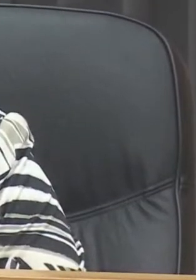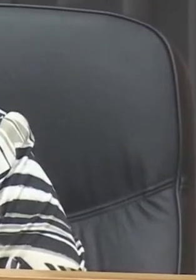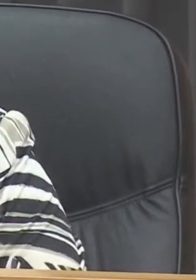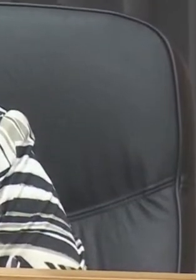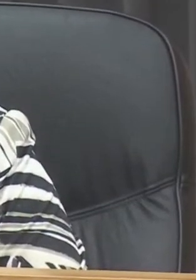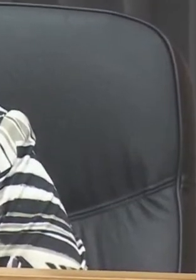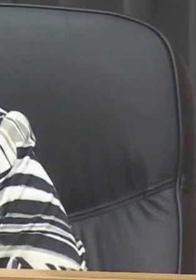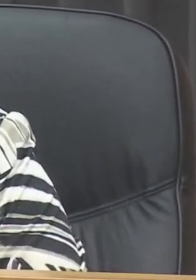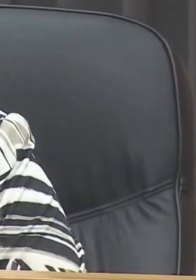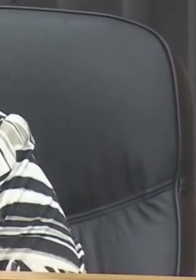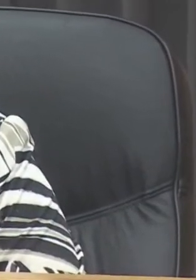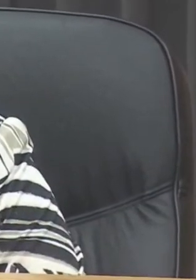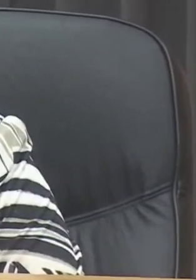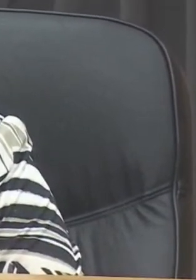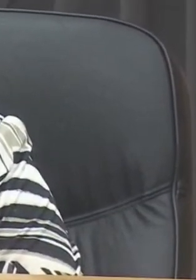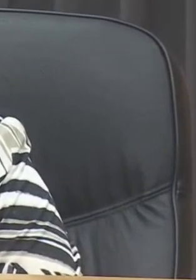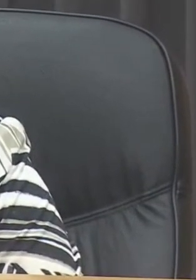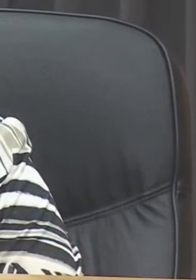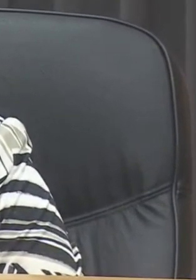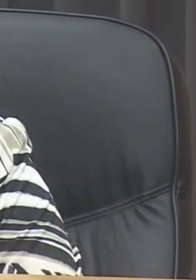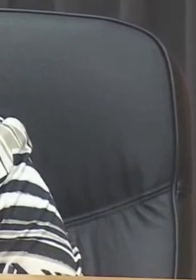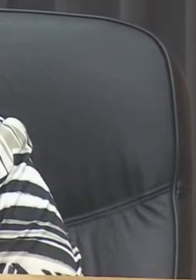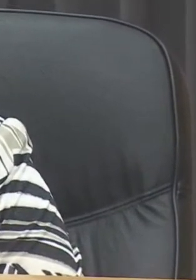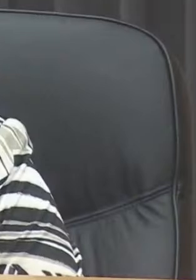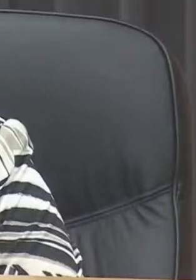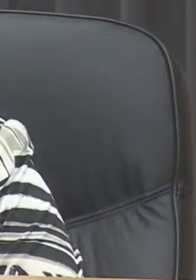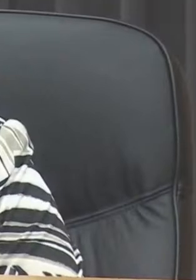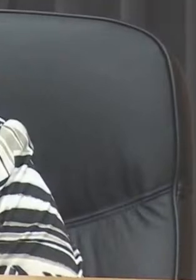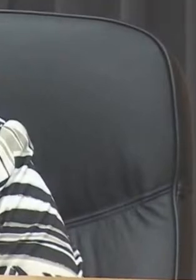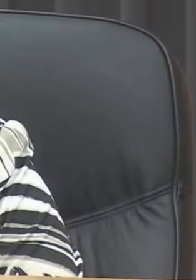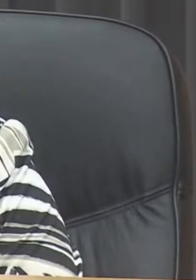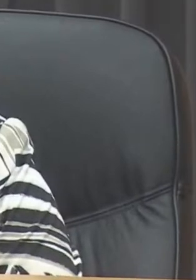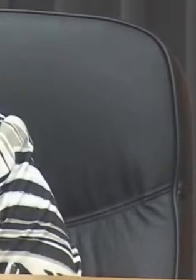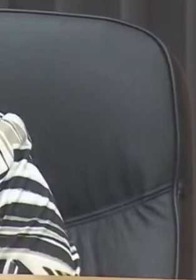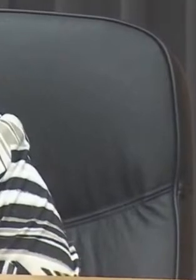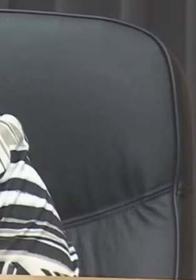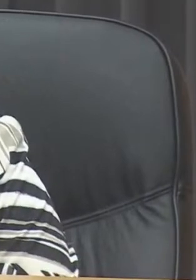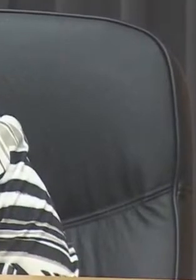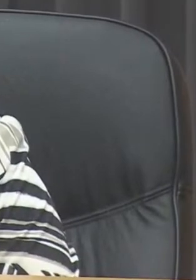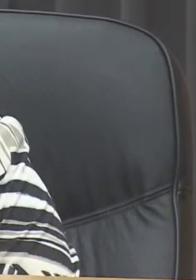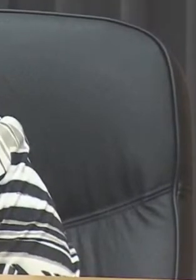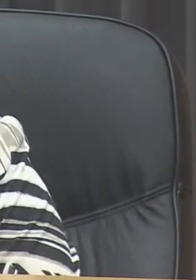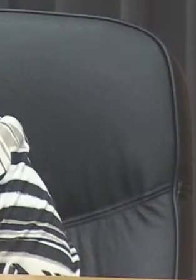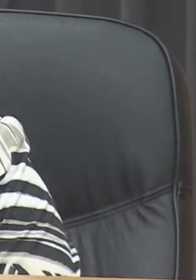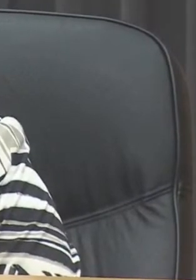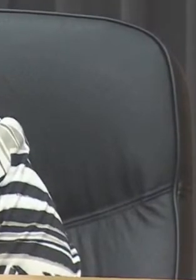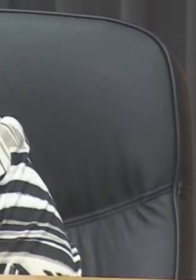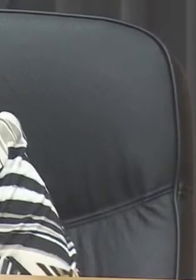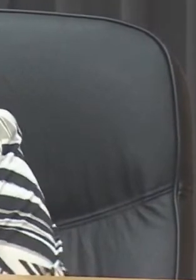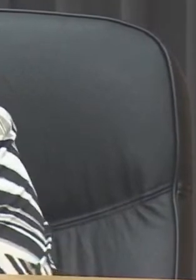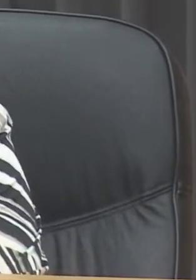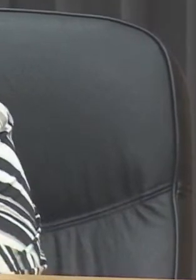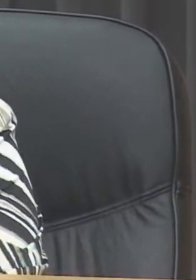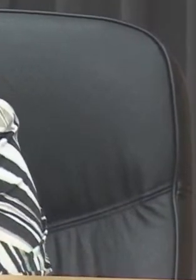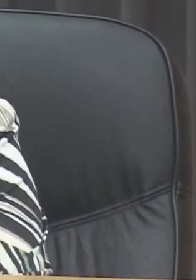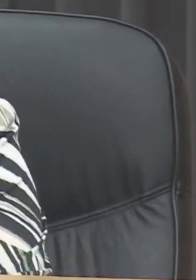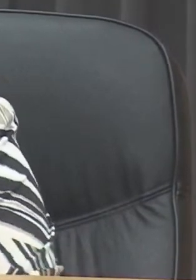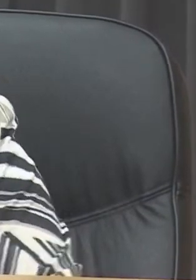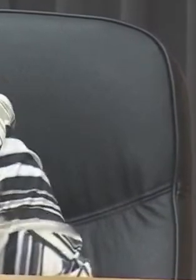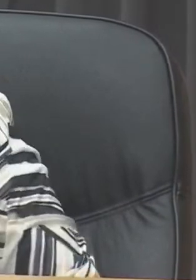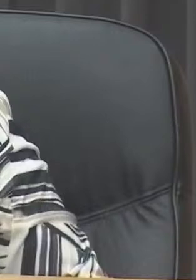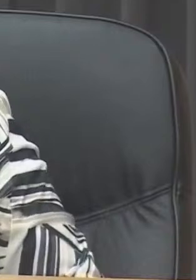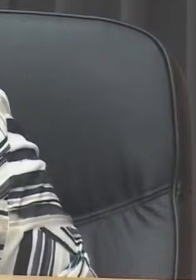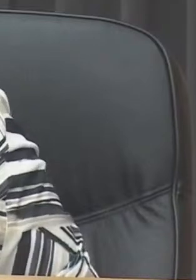winter, and our province has been hit with successive waves of COVID-19 infections and the emergence of new, more contagious strains of